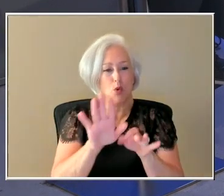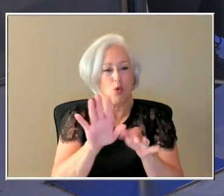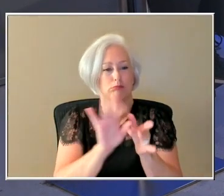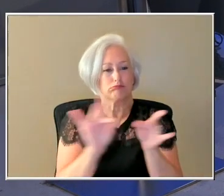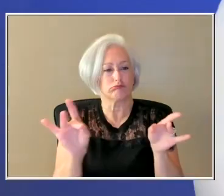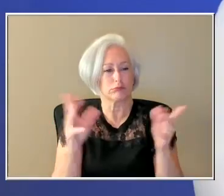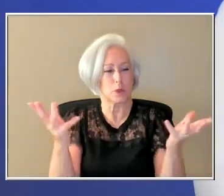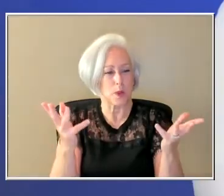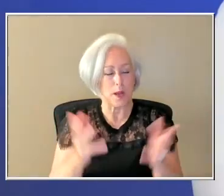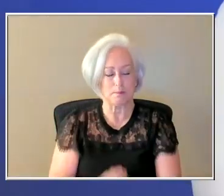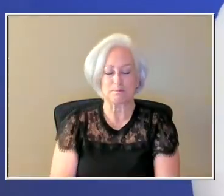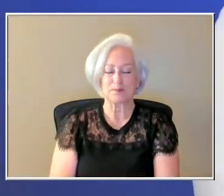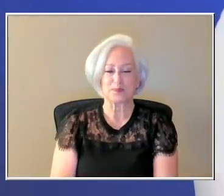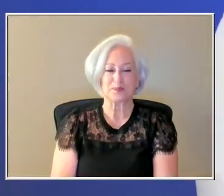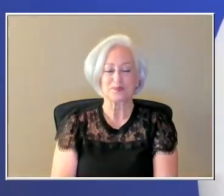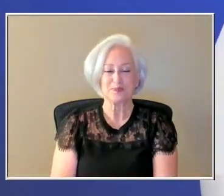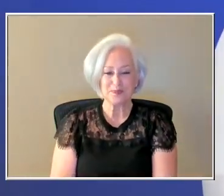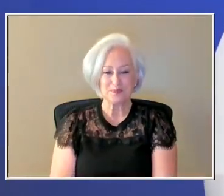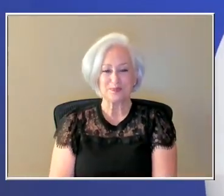I